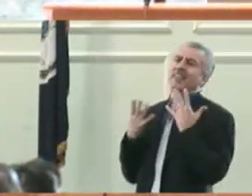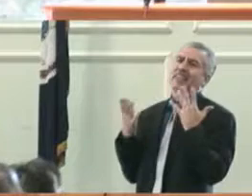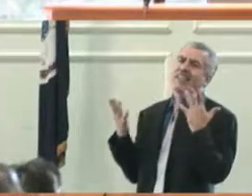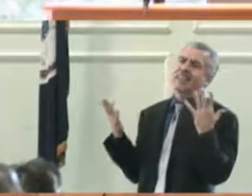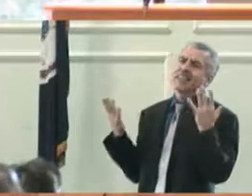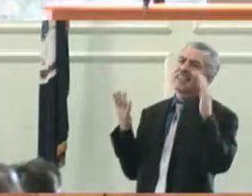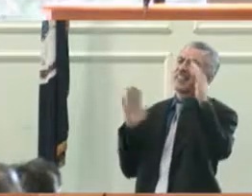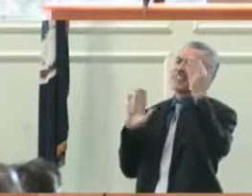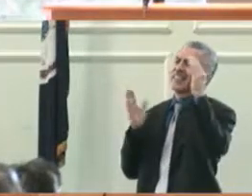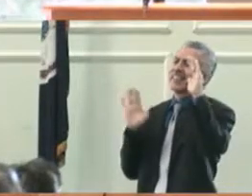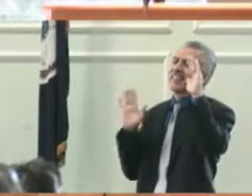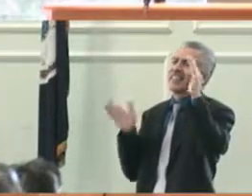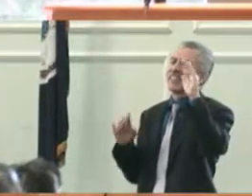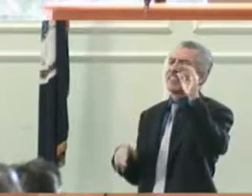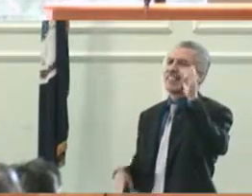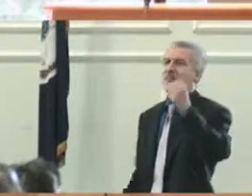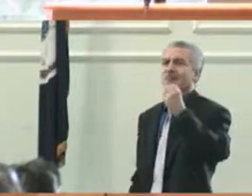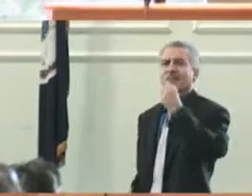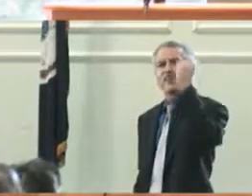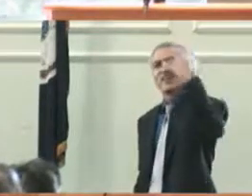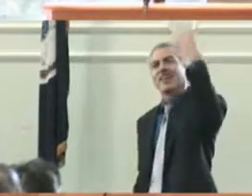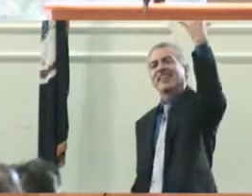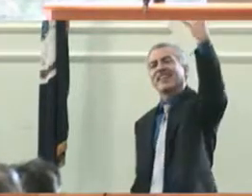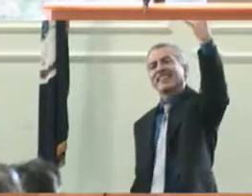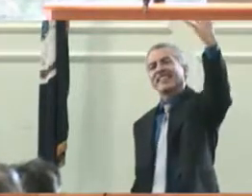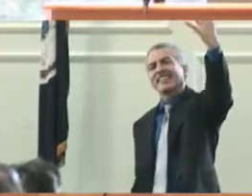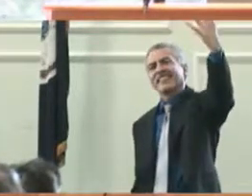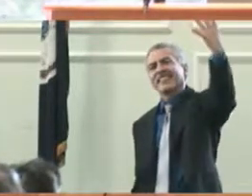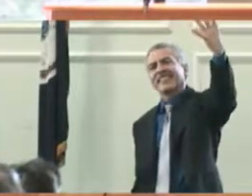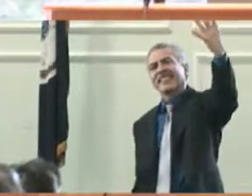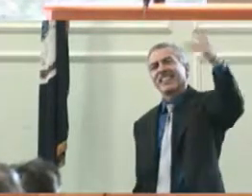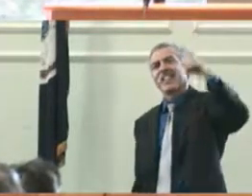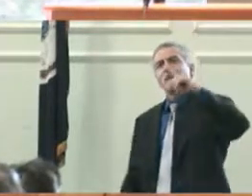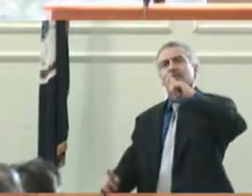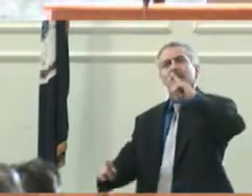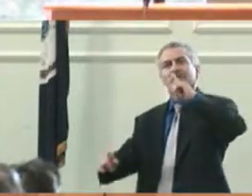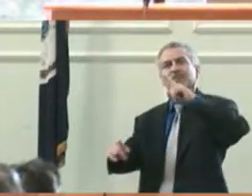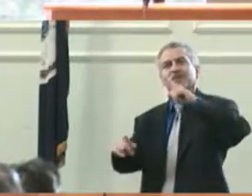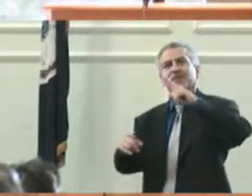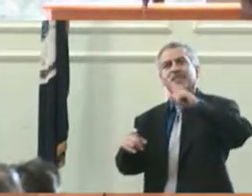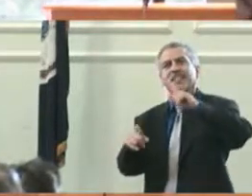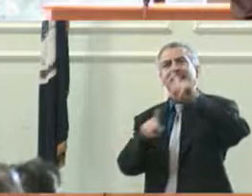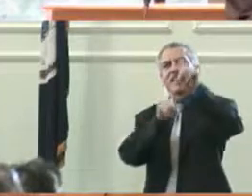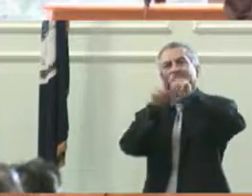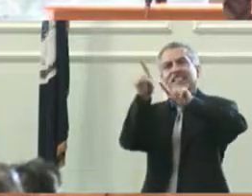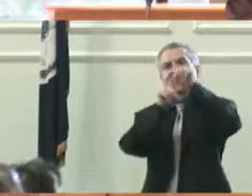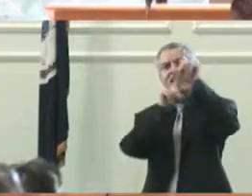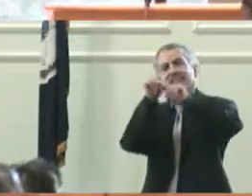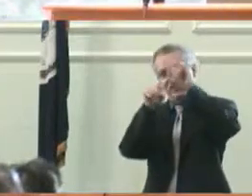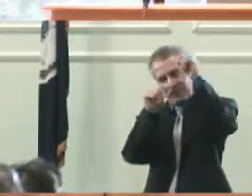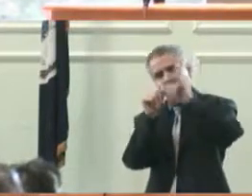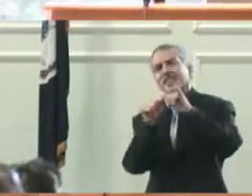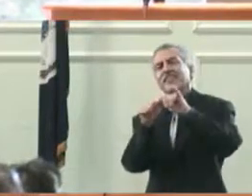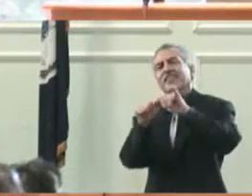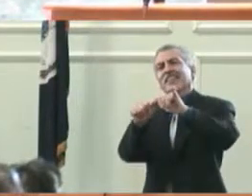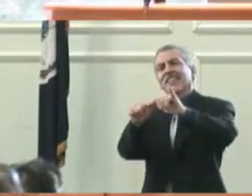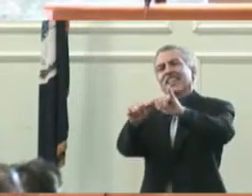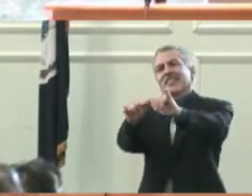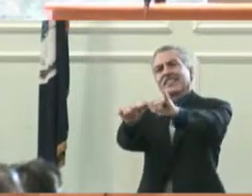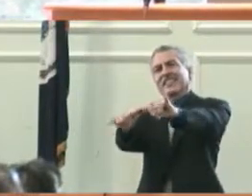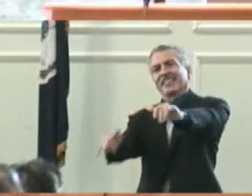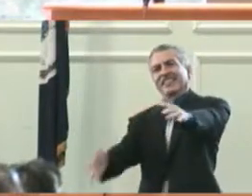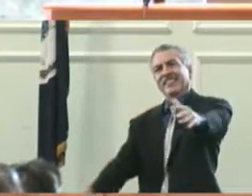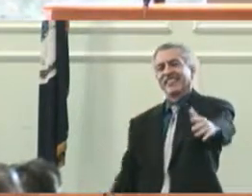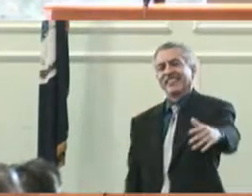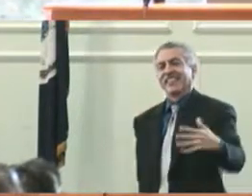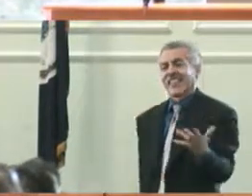of the what? Firmament. And those who turn many to righteousness like the stars forever and ever. I